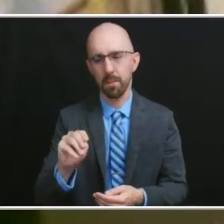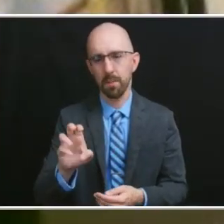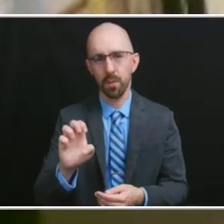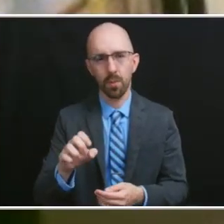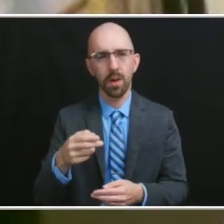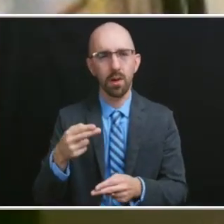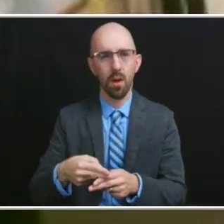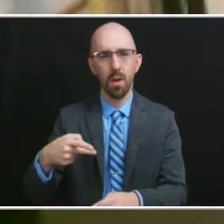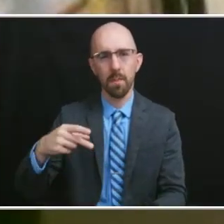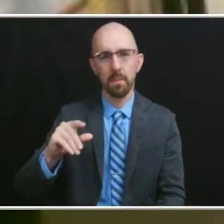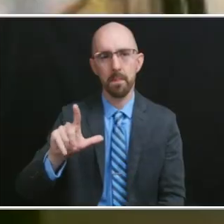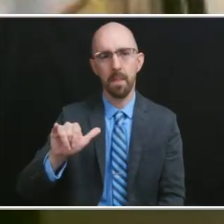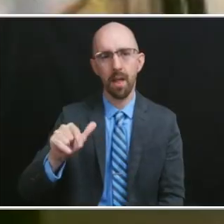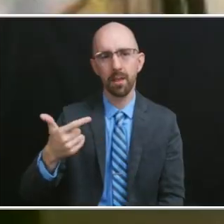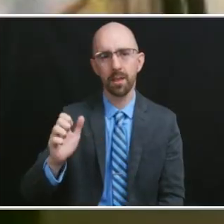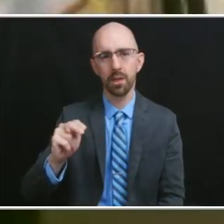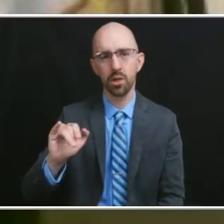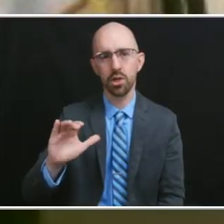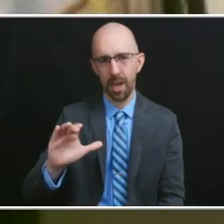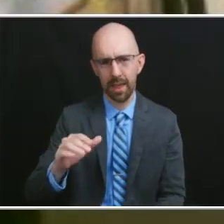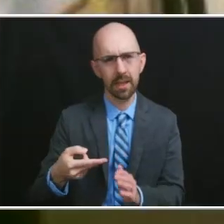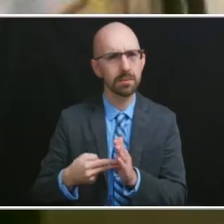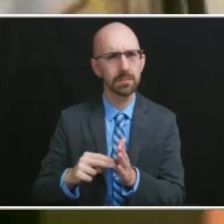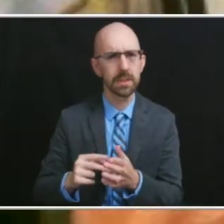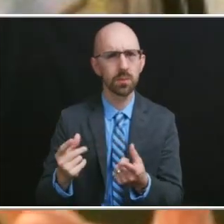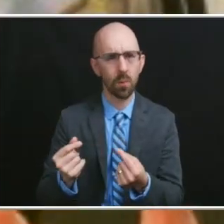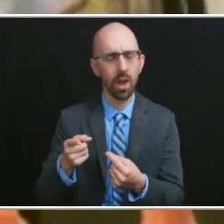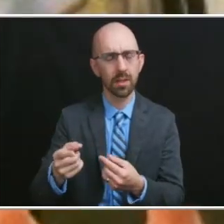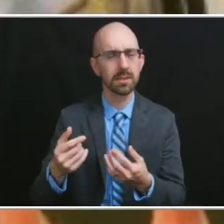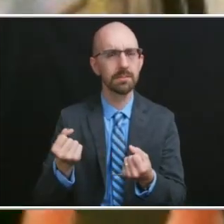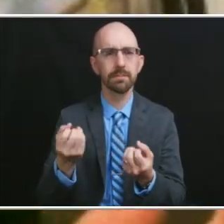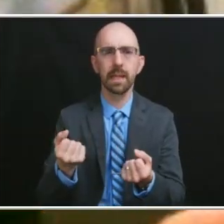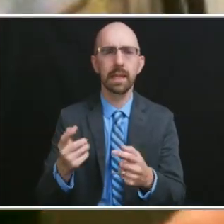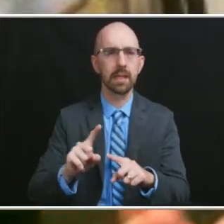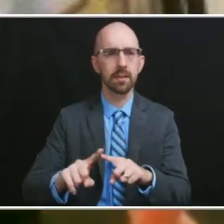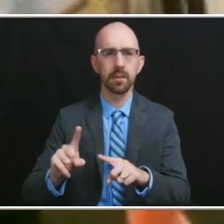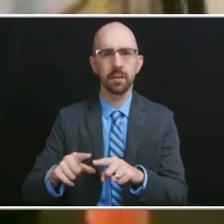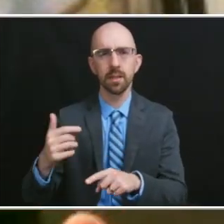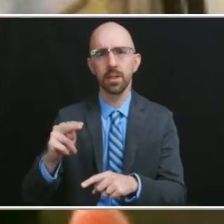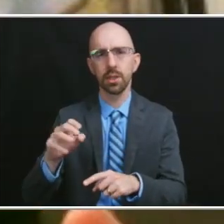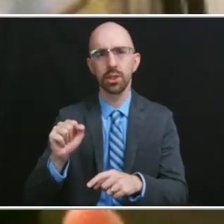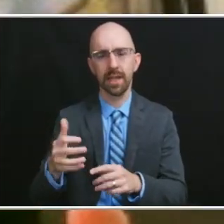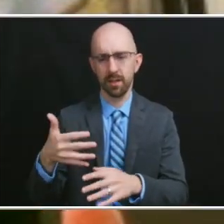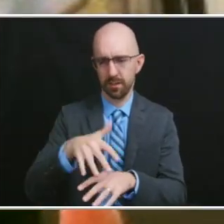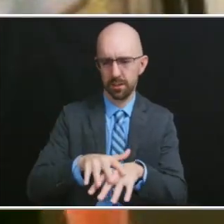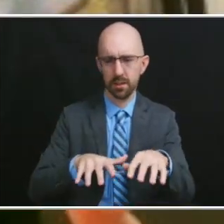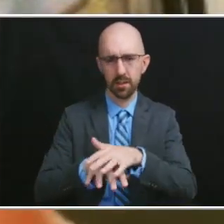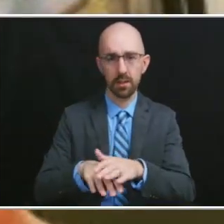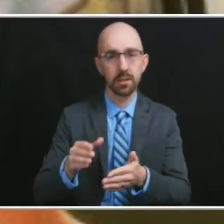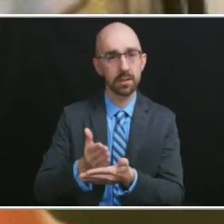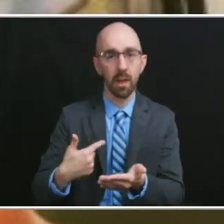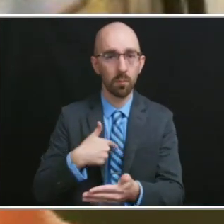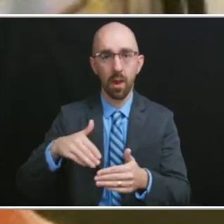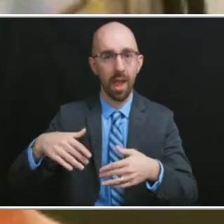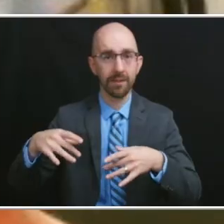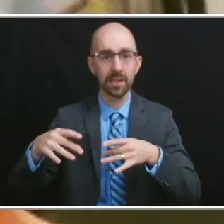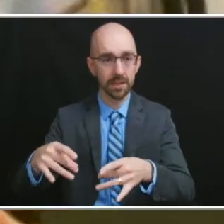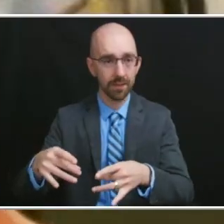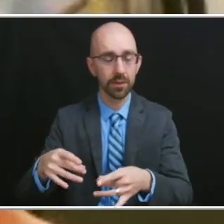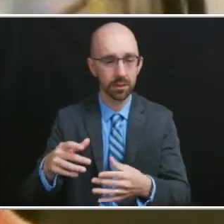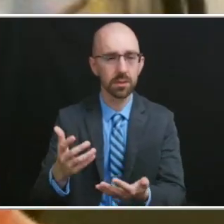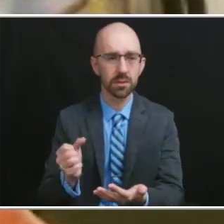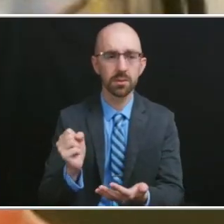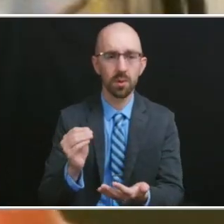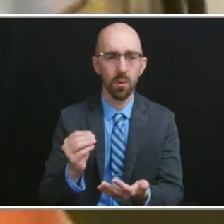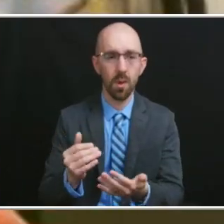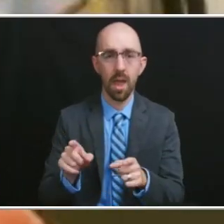And polygenic means that there are so many genes involved that we have not even discovered yet. So for now,